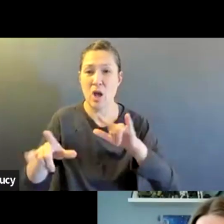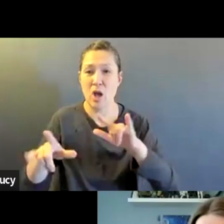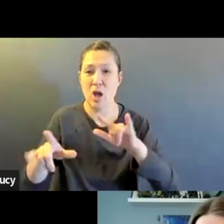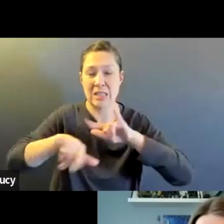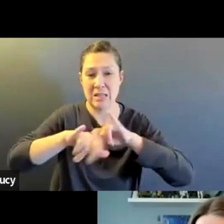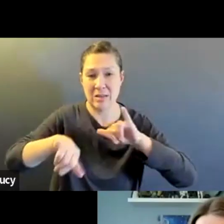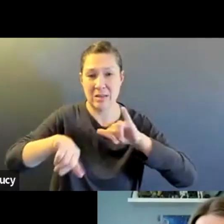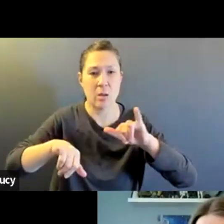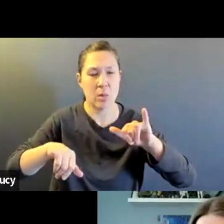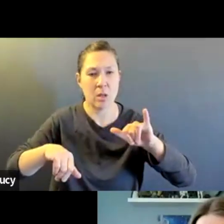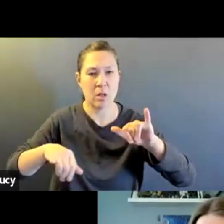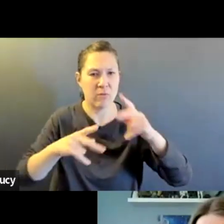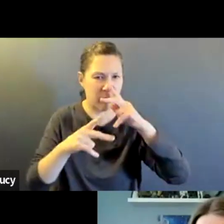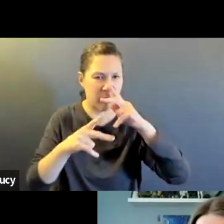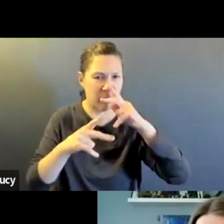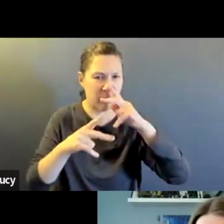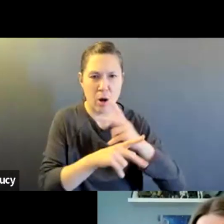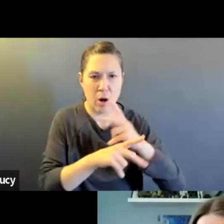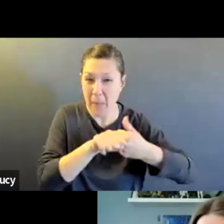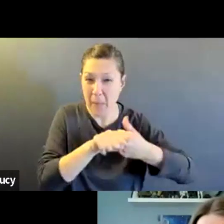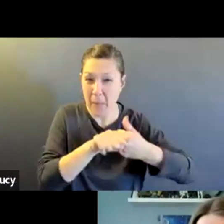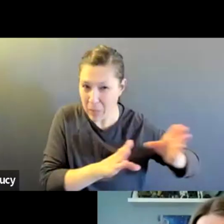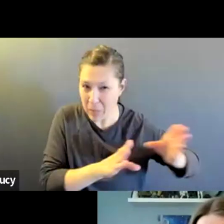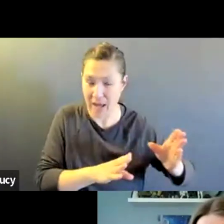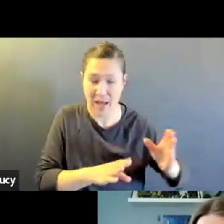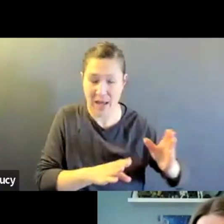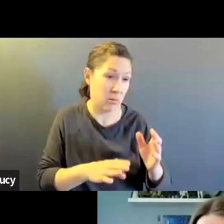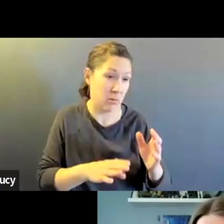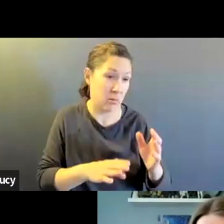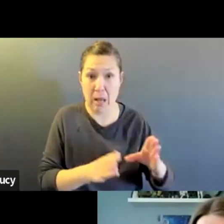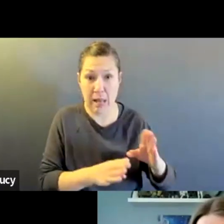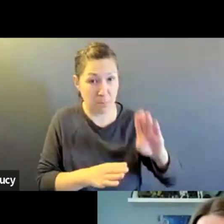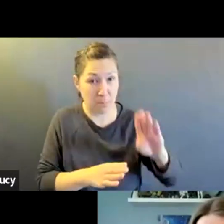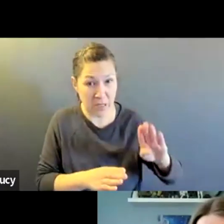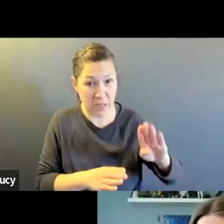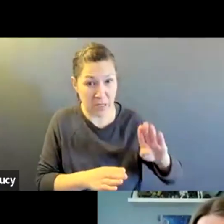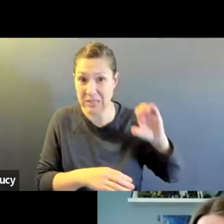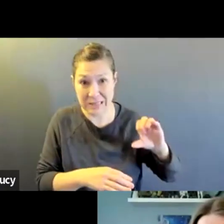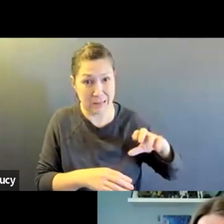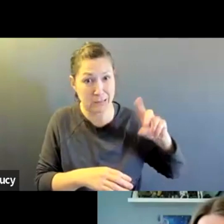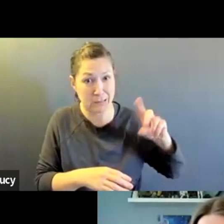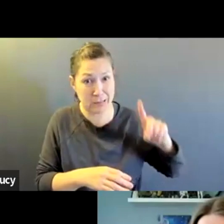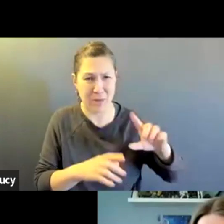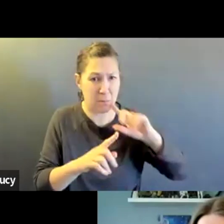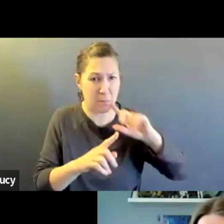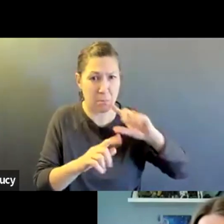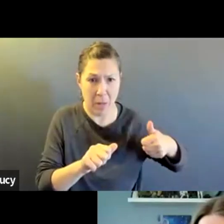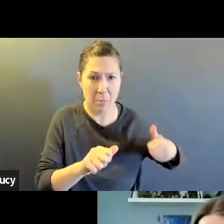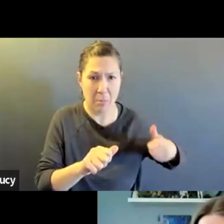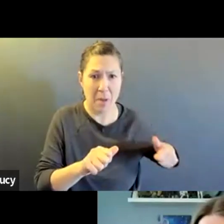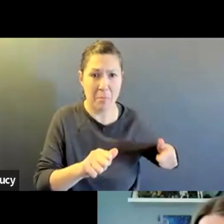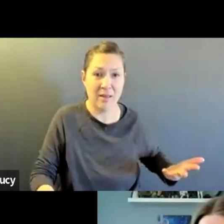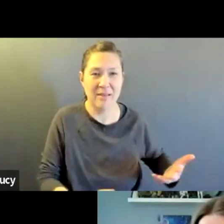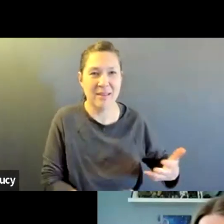creating a plan B, C, D, and E. So that's not maybe the most